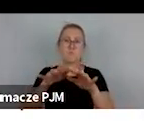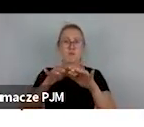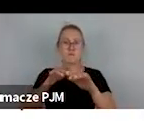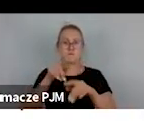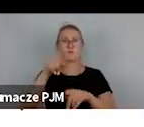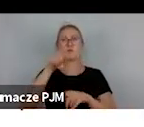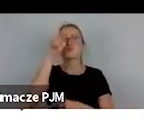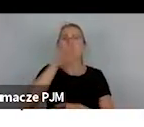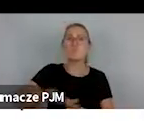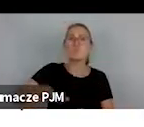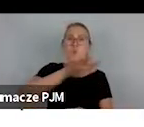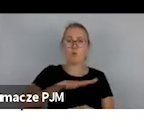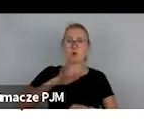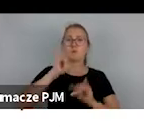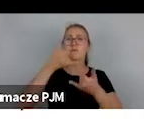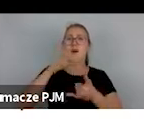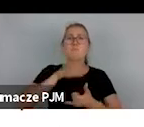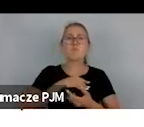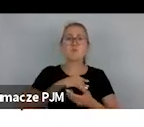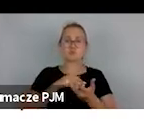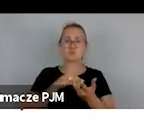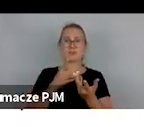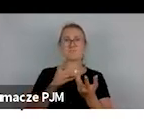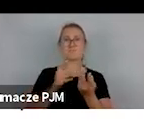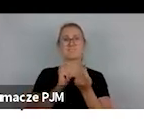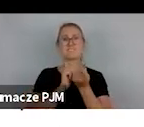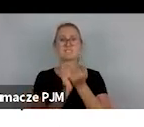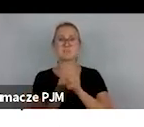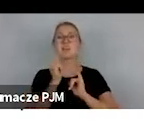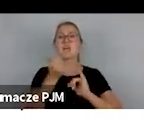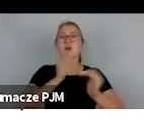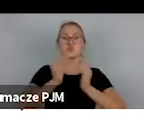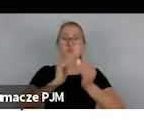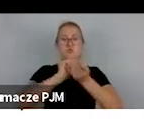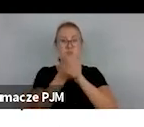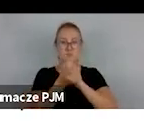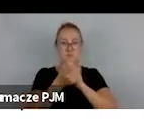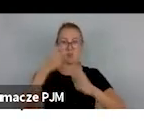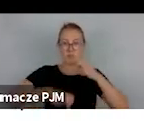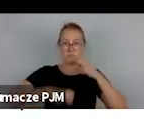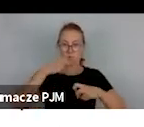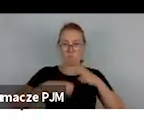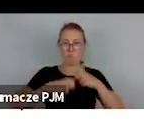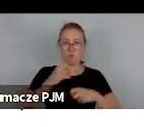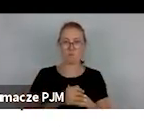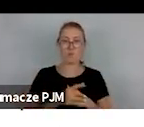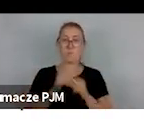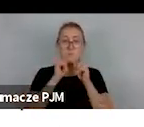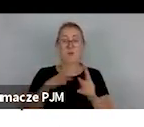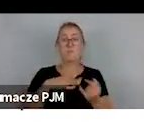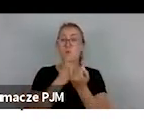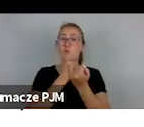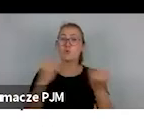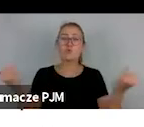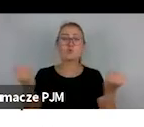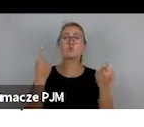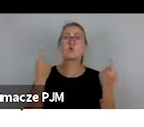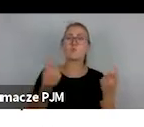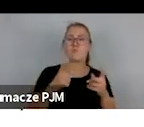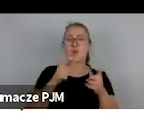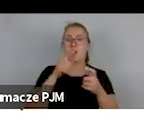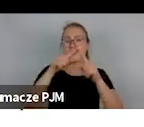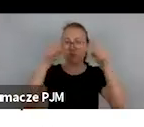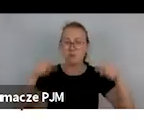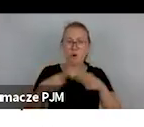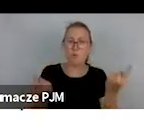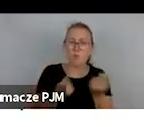they wanted the food we were distributing at lunchtime. And so we then really began to think about how do you put in